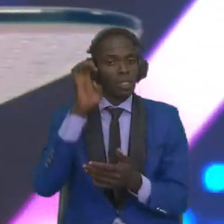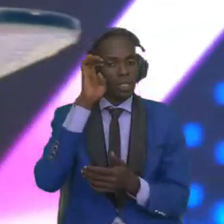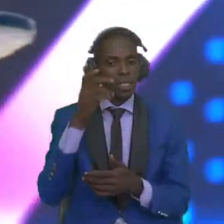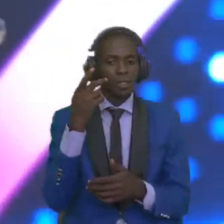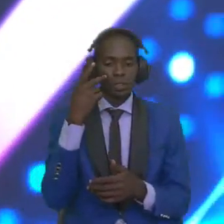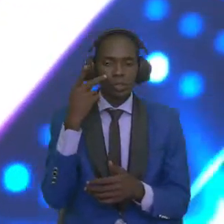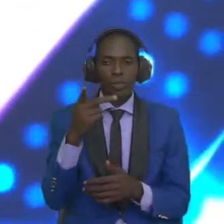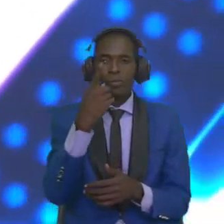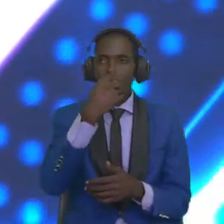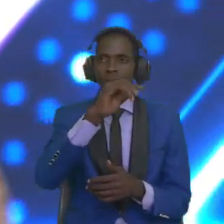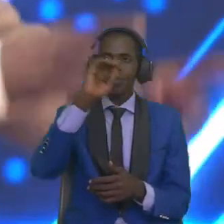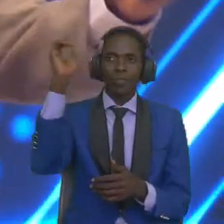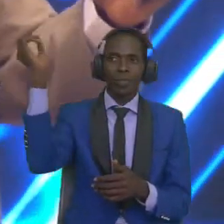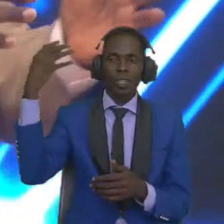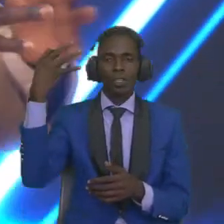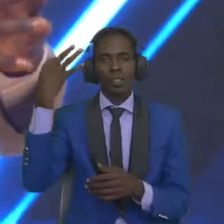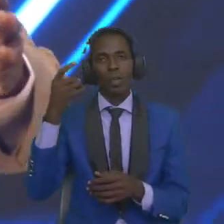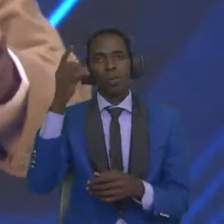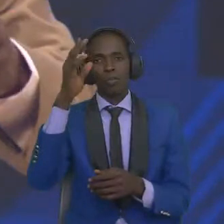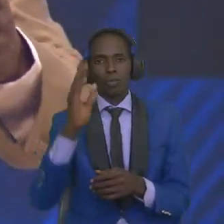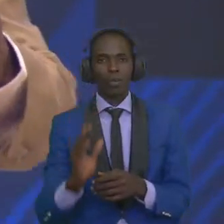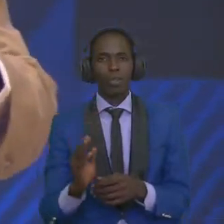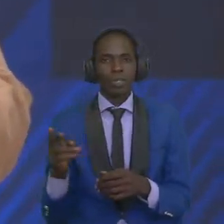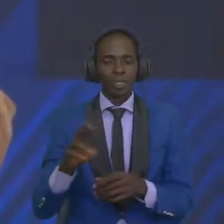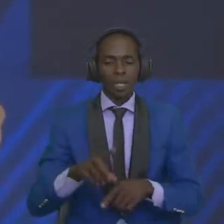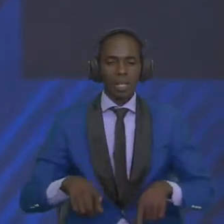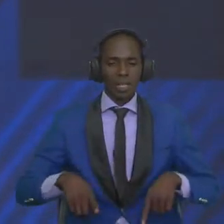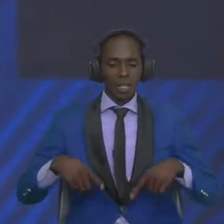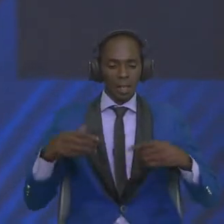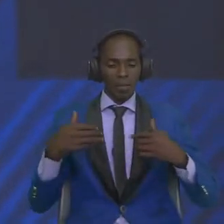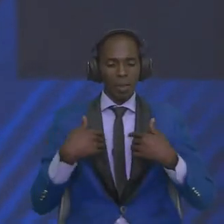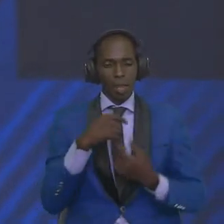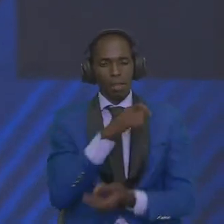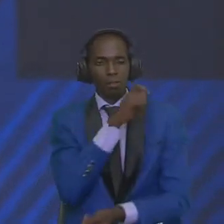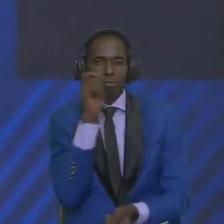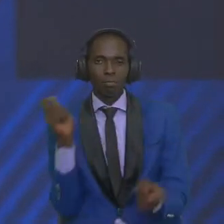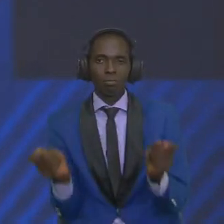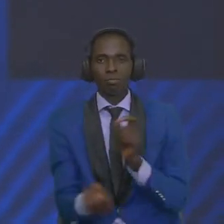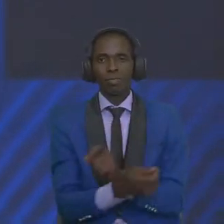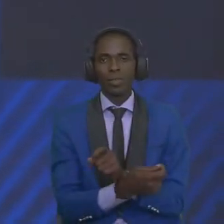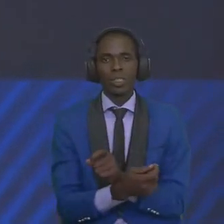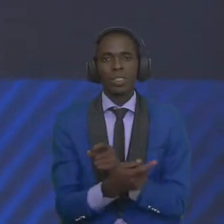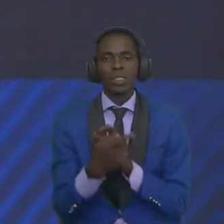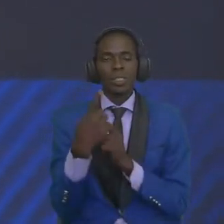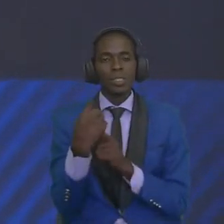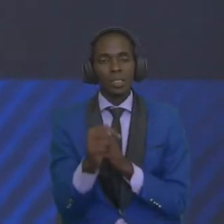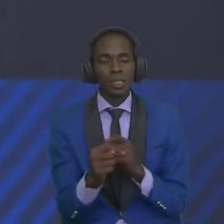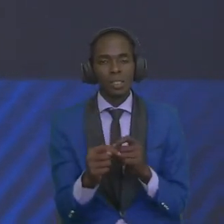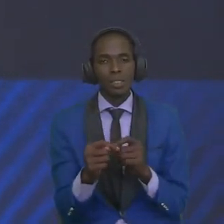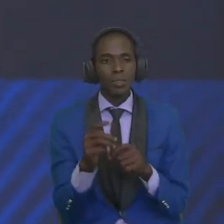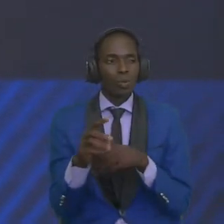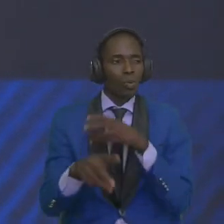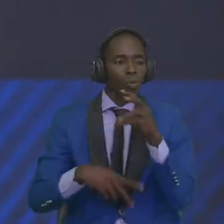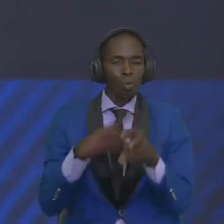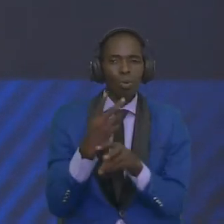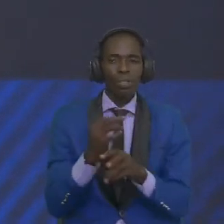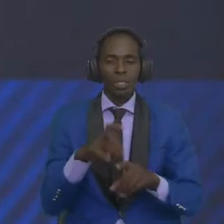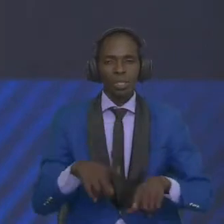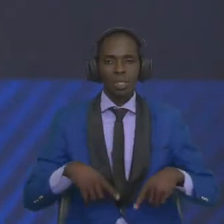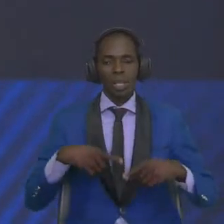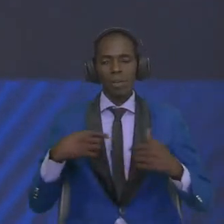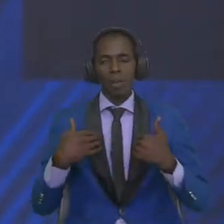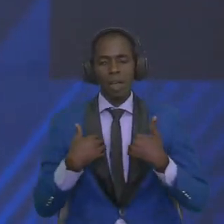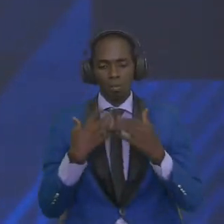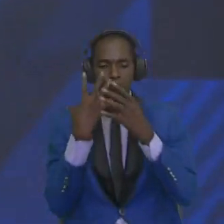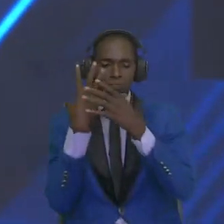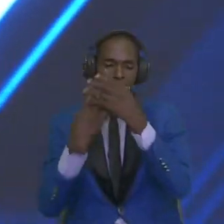the grace of God. Their lives had turned around. The Gentile lifestyle had gone, and